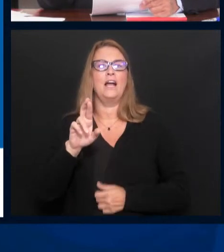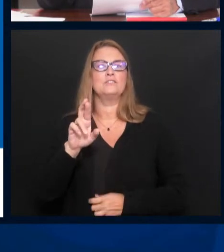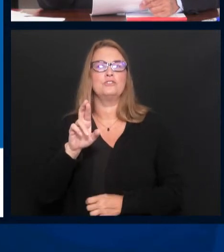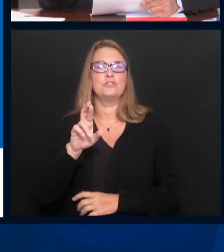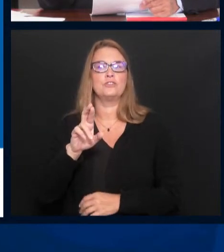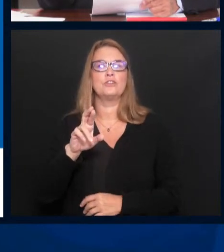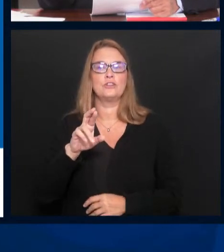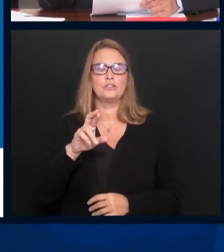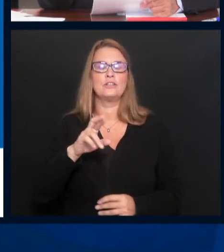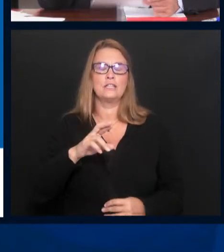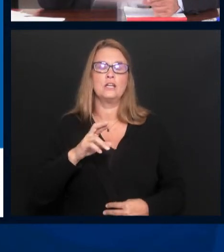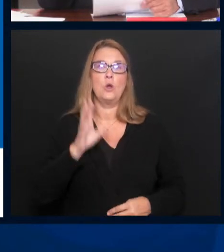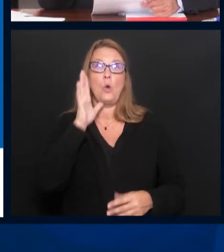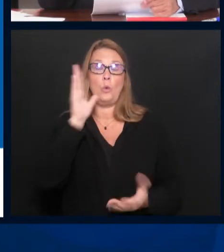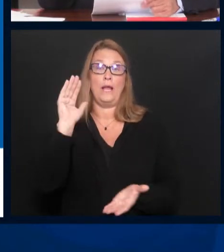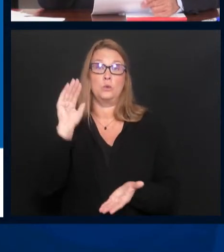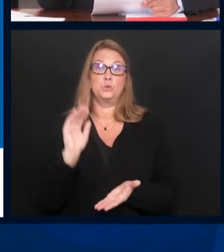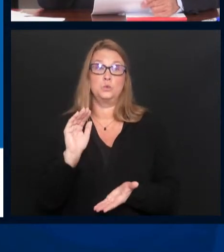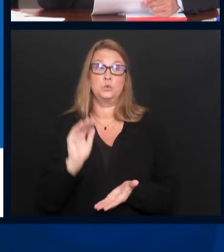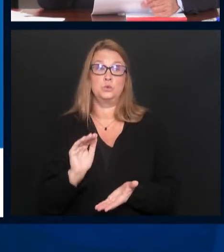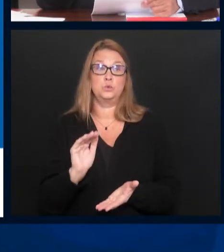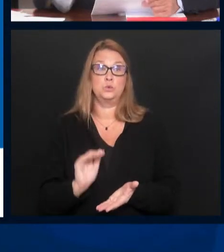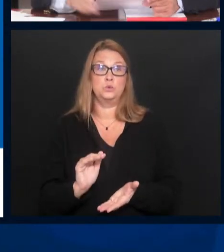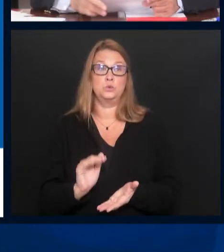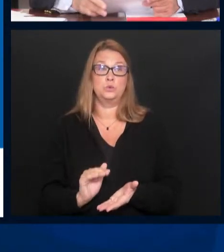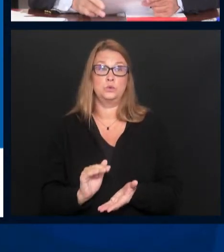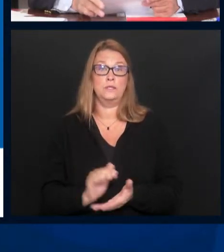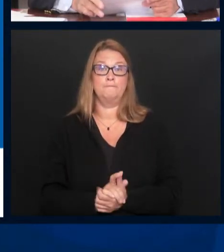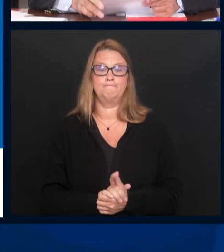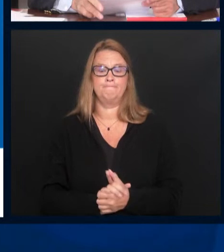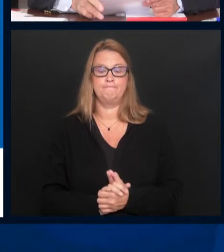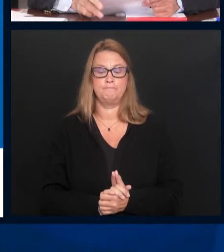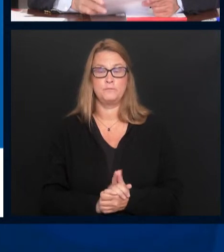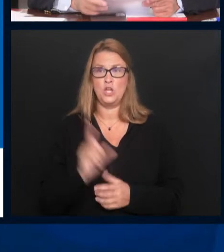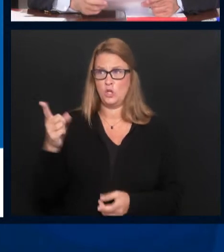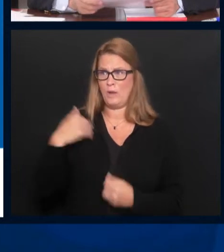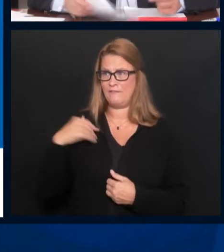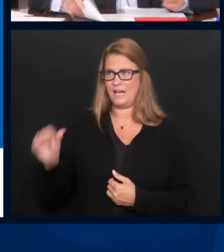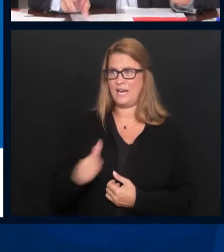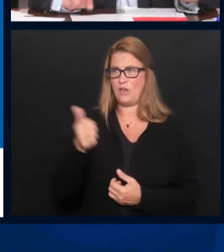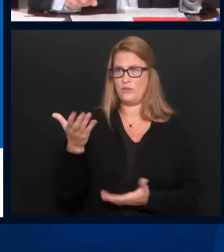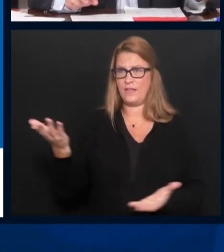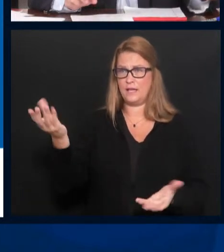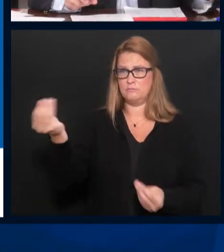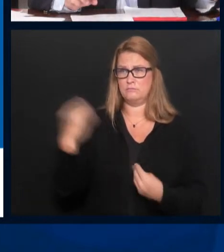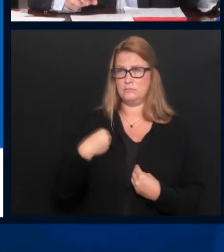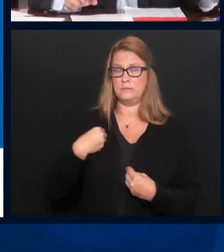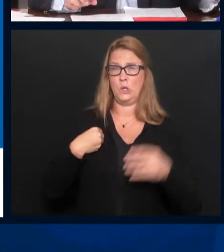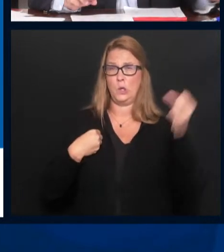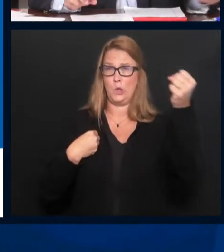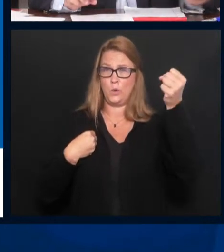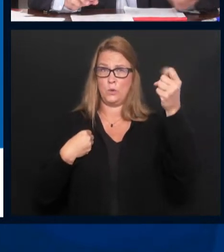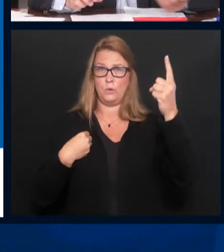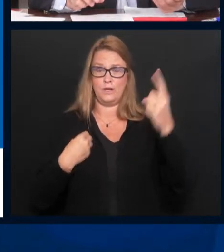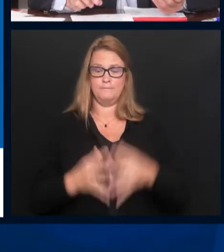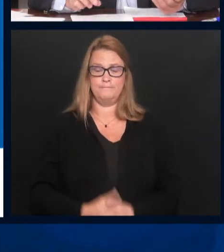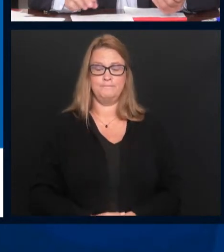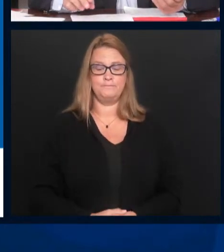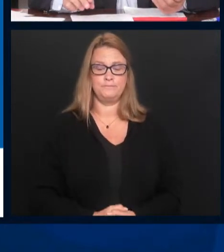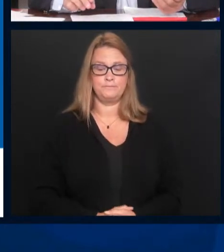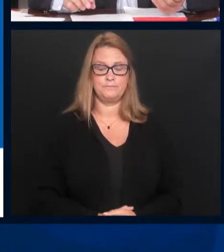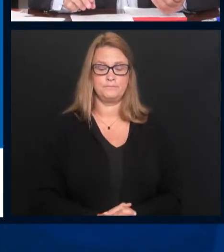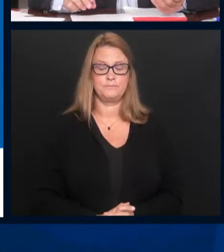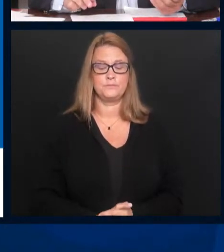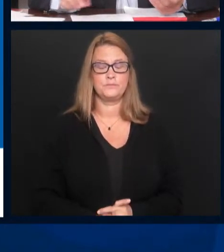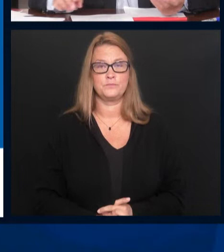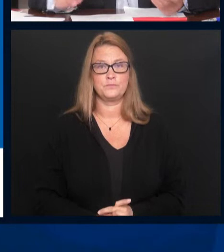effectiveness drops off. Do you have something else for me, Nathan? Hold tight just 1 second. Updated vaccine numbers.